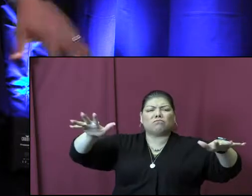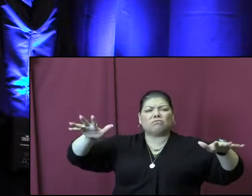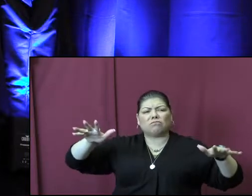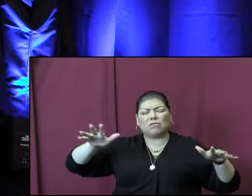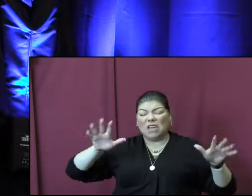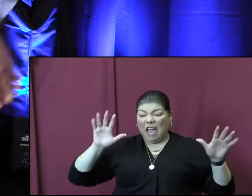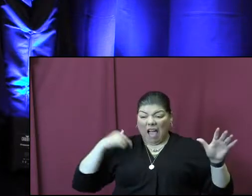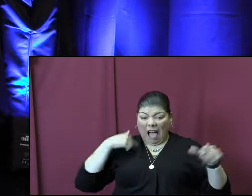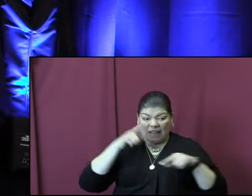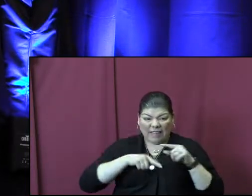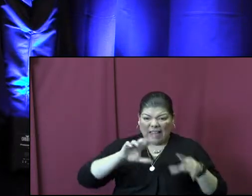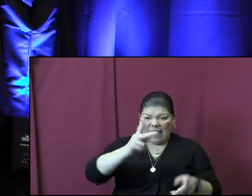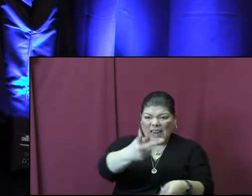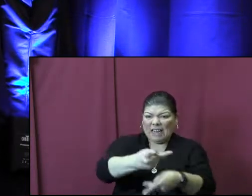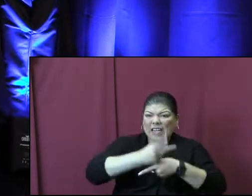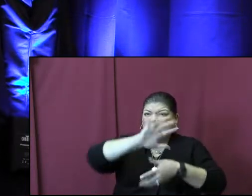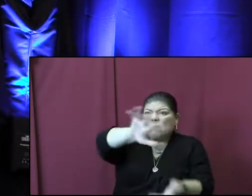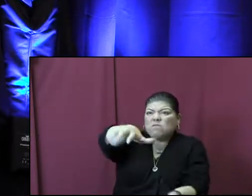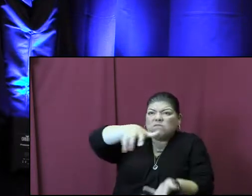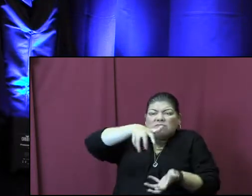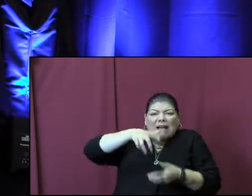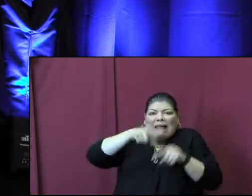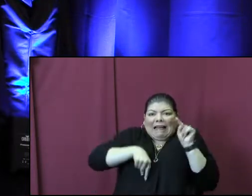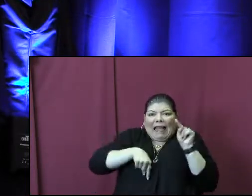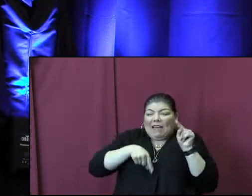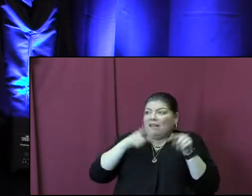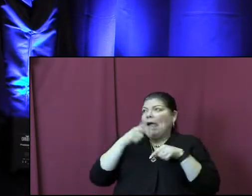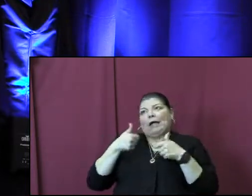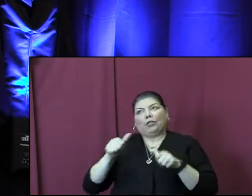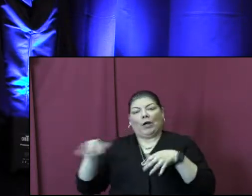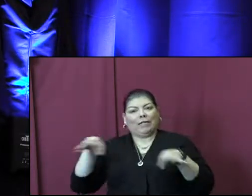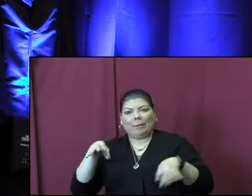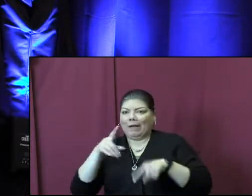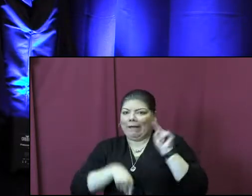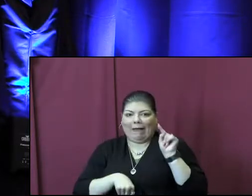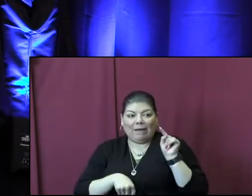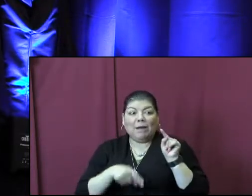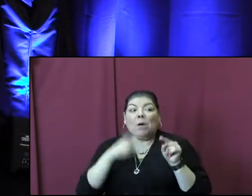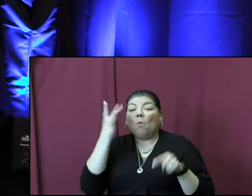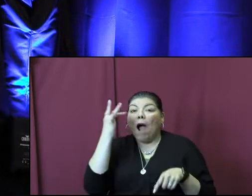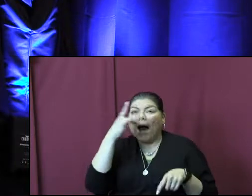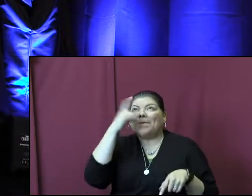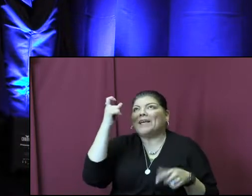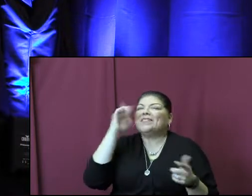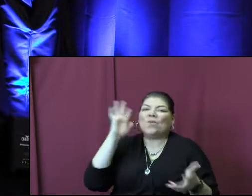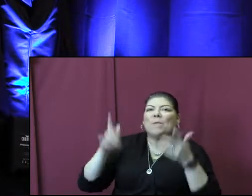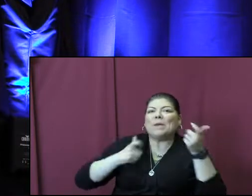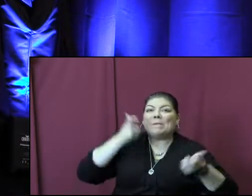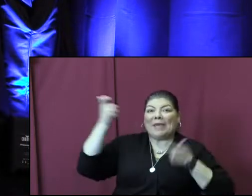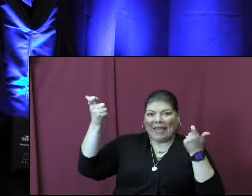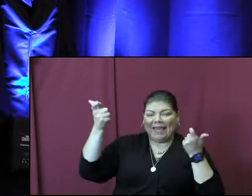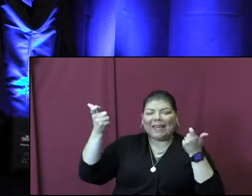I won't ask. Won't be room to contain it. Come on. Can't even try to explain it. Why? But it's going to be.